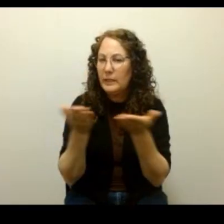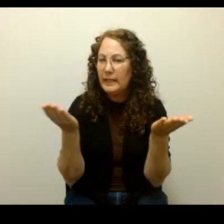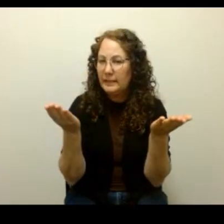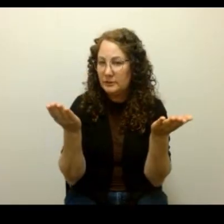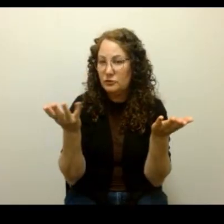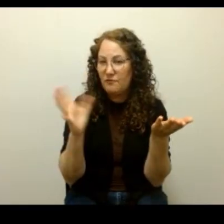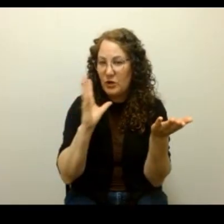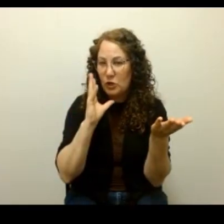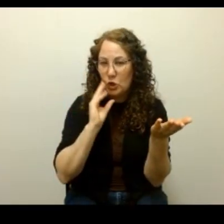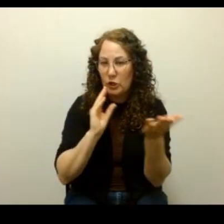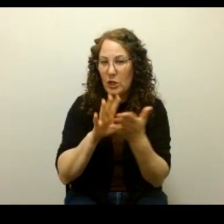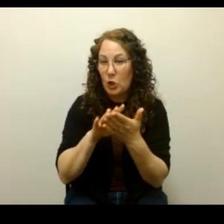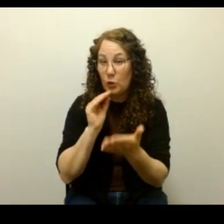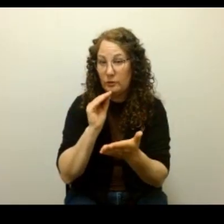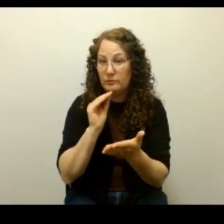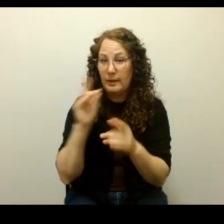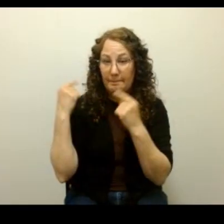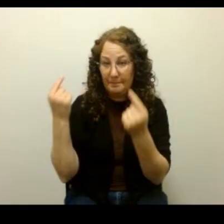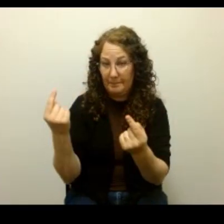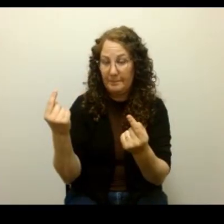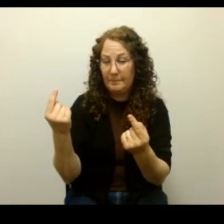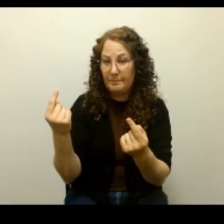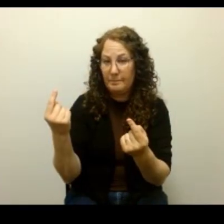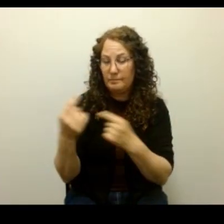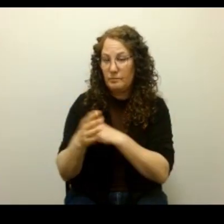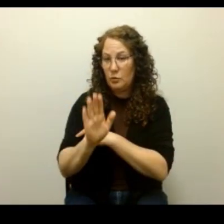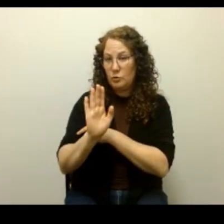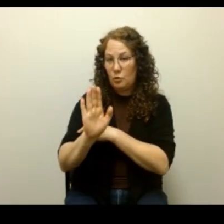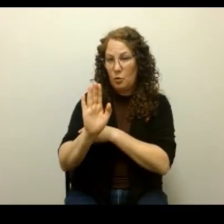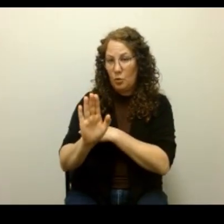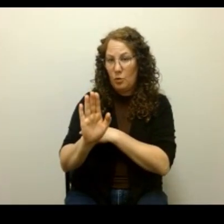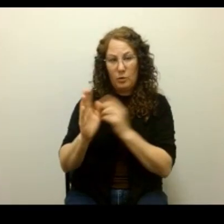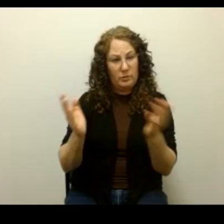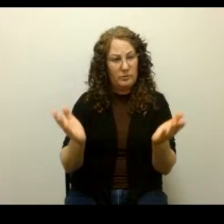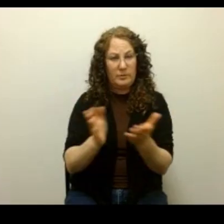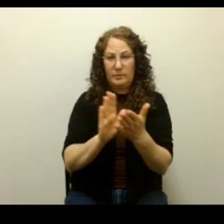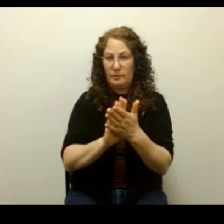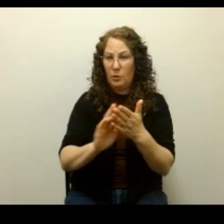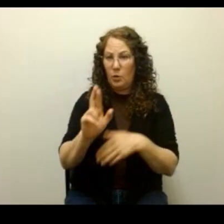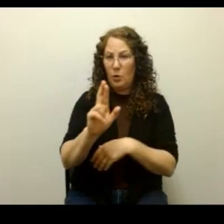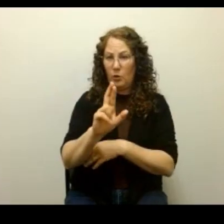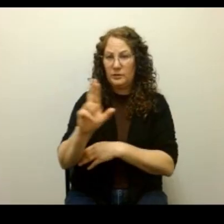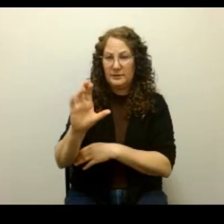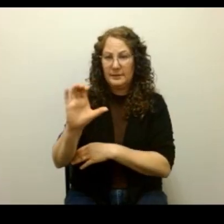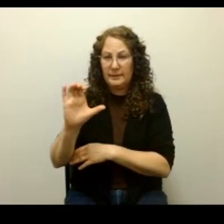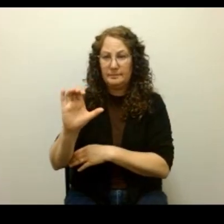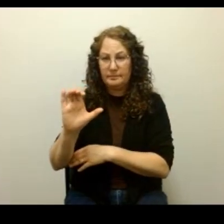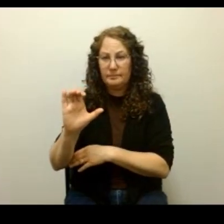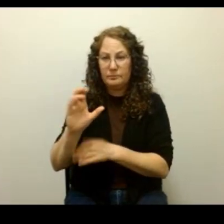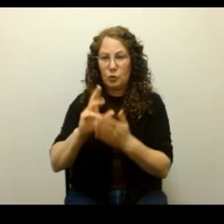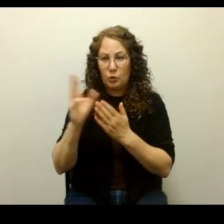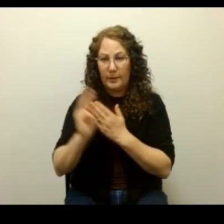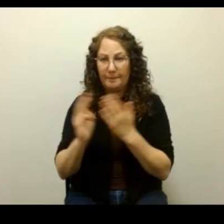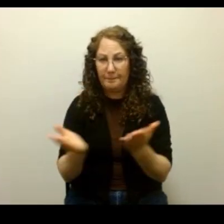learned so far in your RRC program.